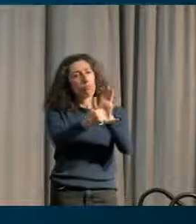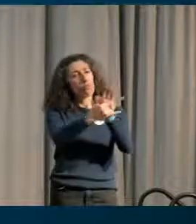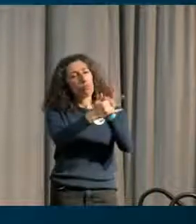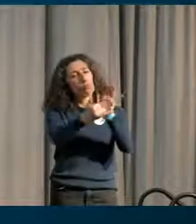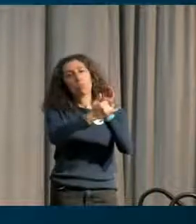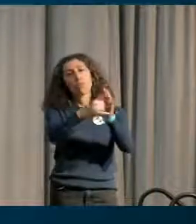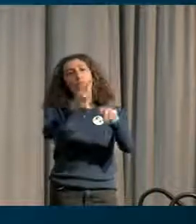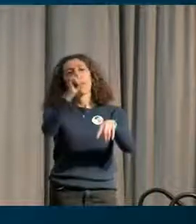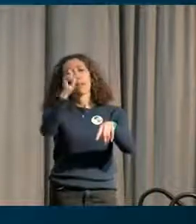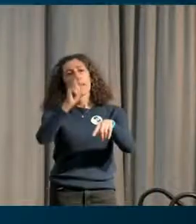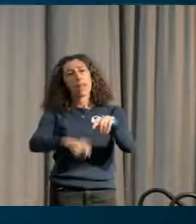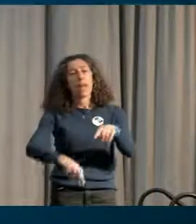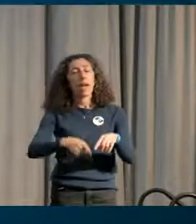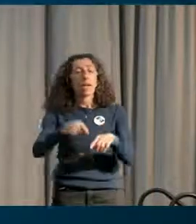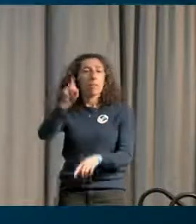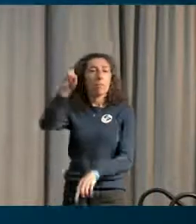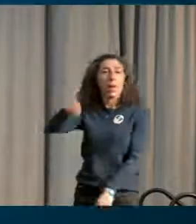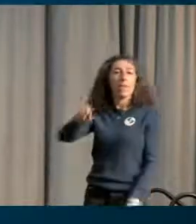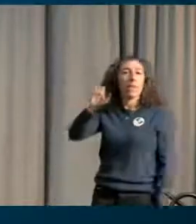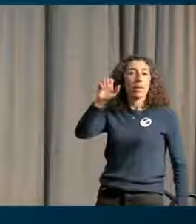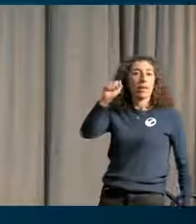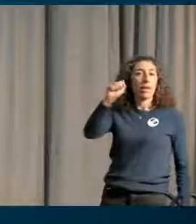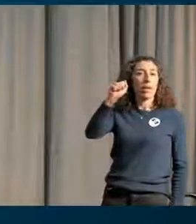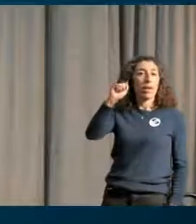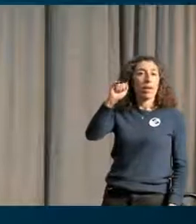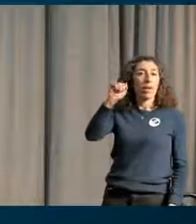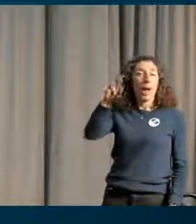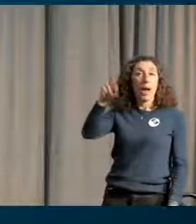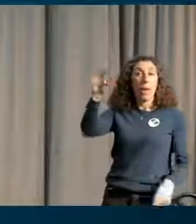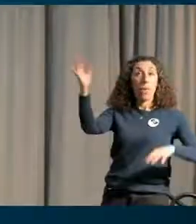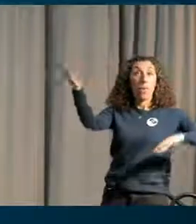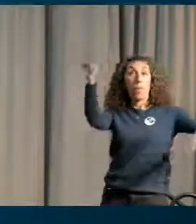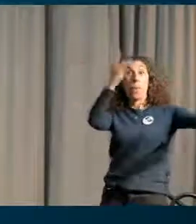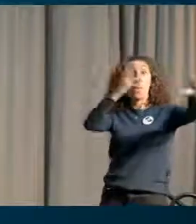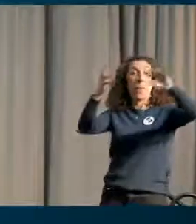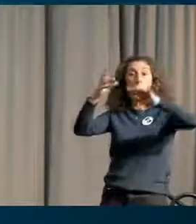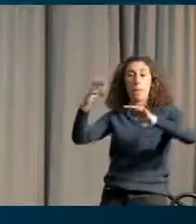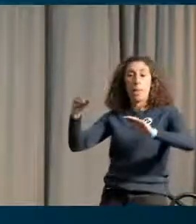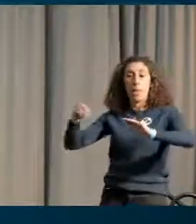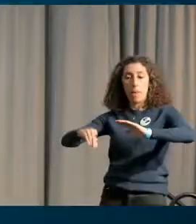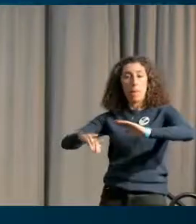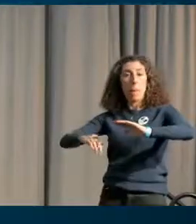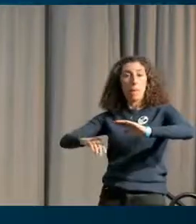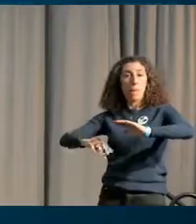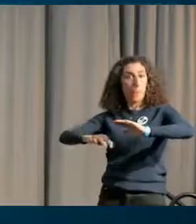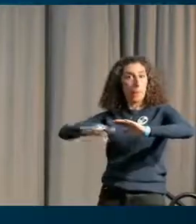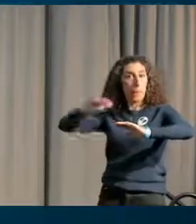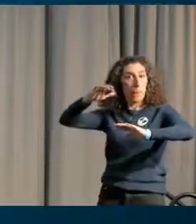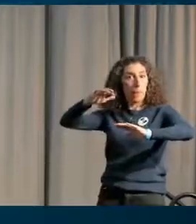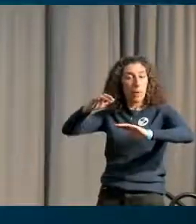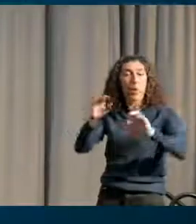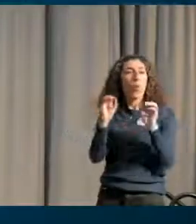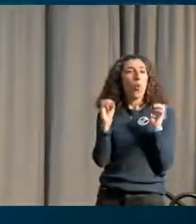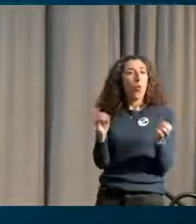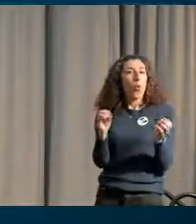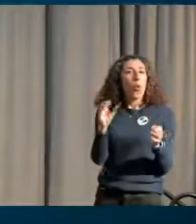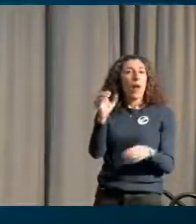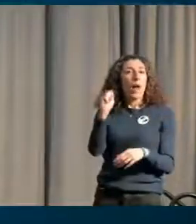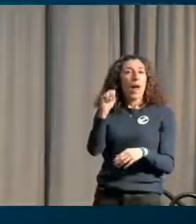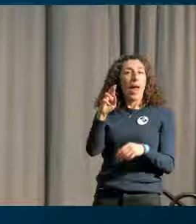makes me think that things need air to fly. And what's very interesting about that is if we go upstairs into